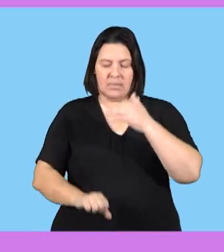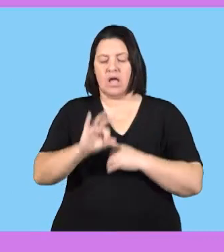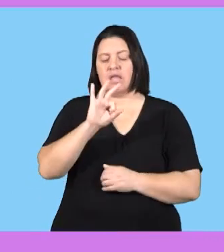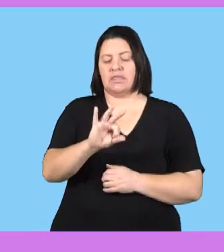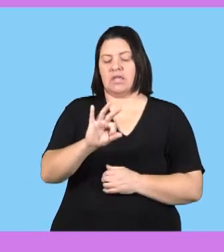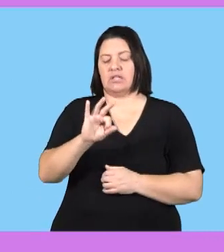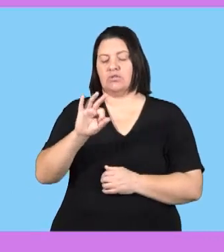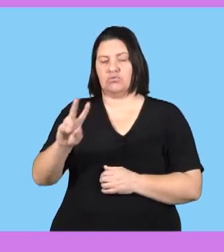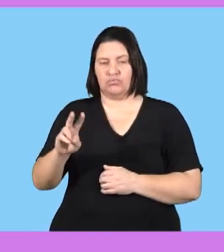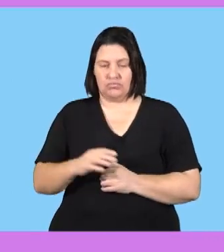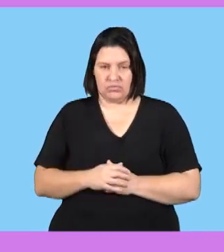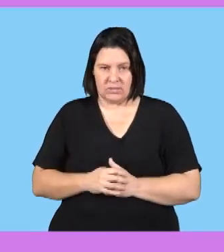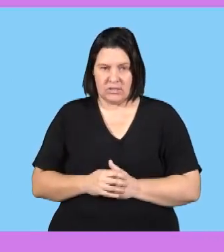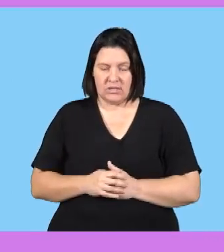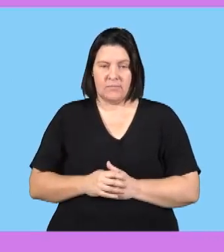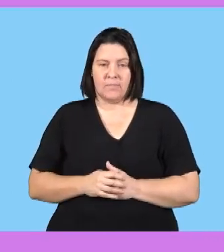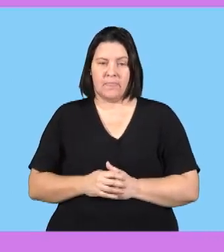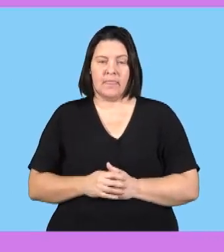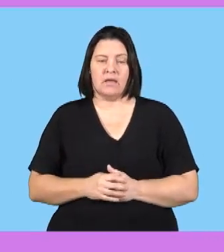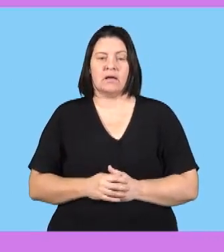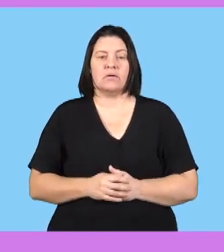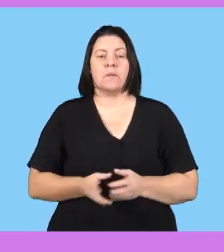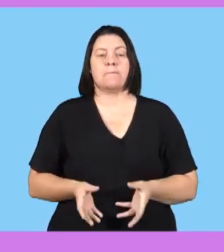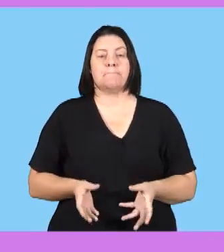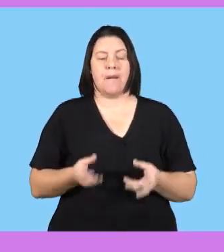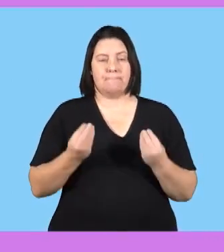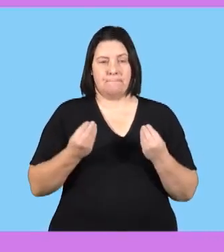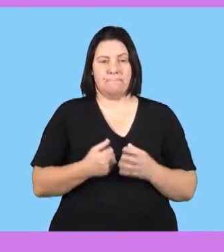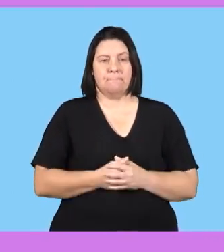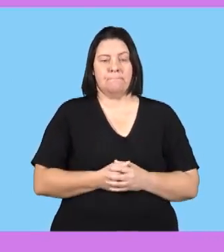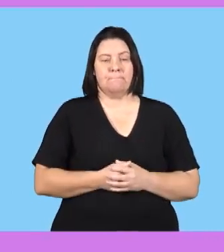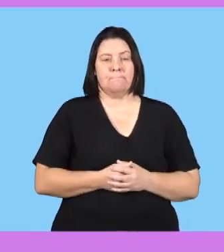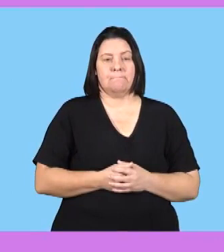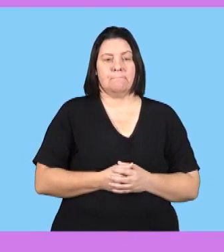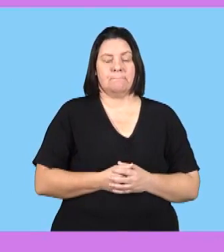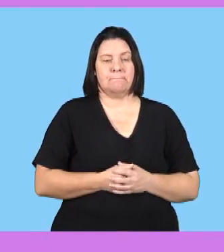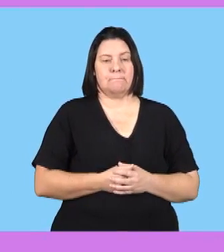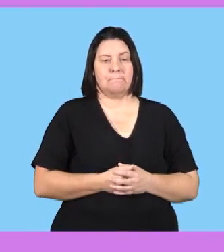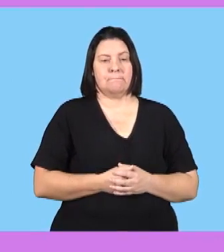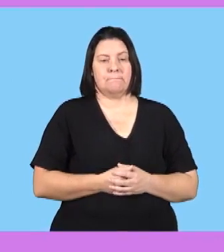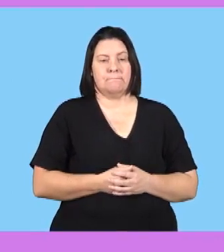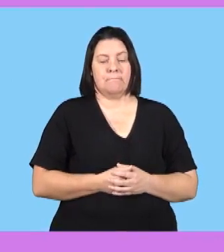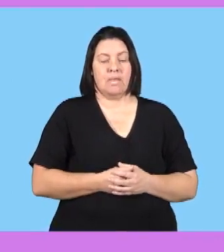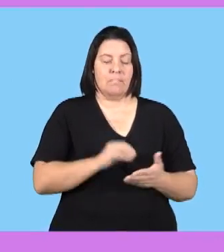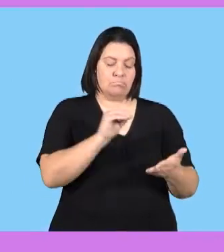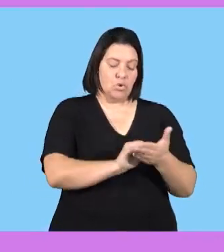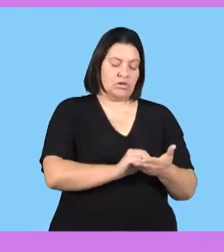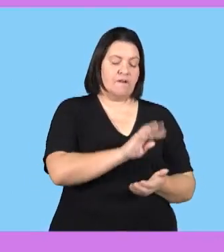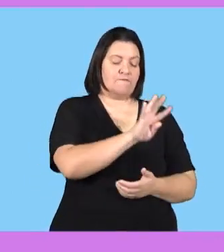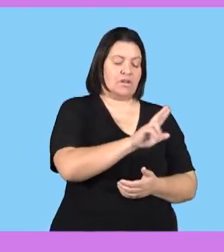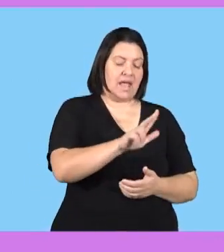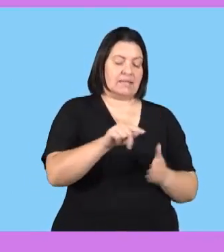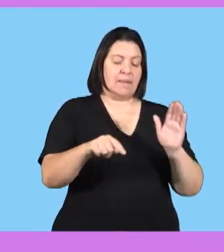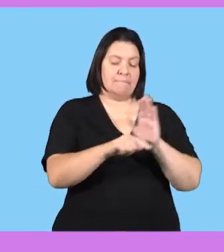rand subtract 32 rand. Let us subtract. When we subtract, we are going to have